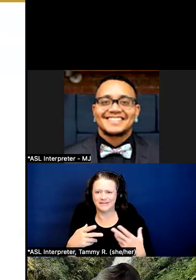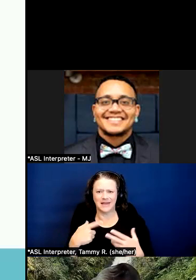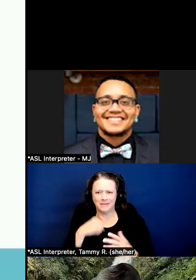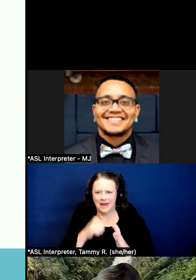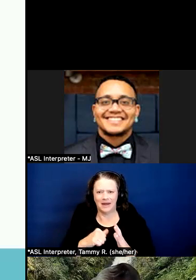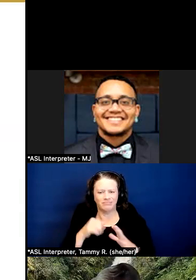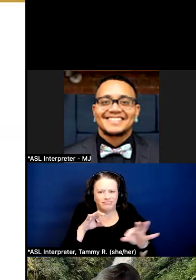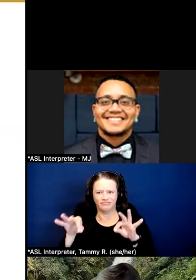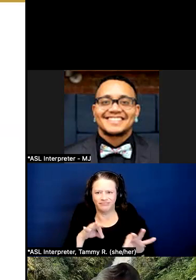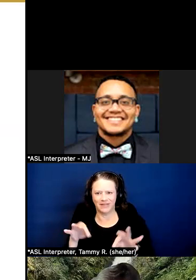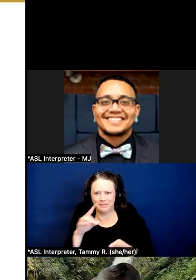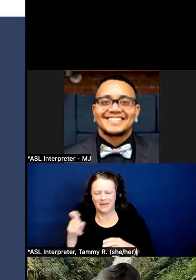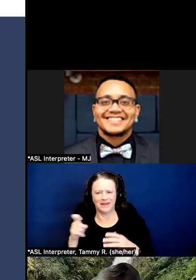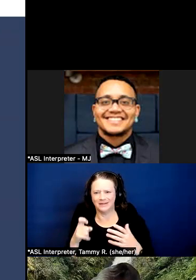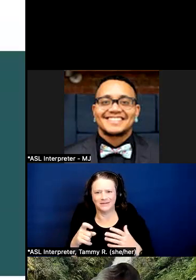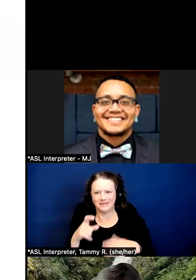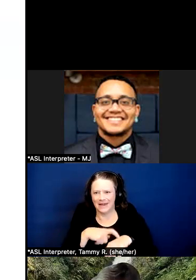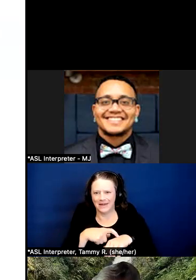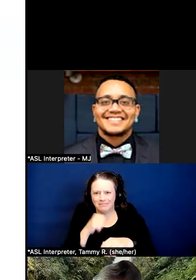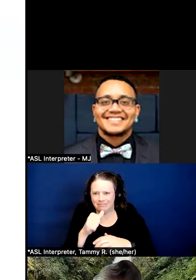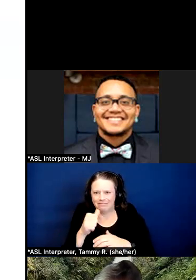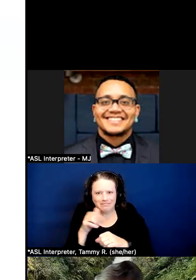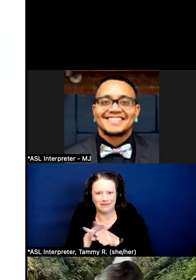going to go through, other than that you will have them.